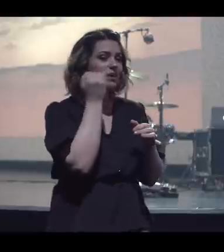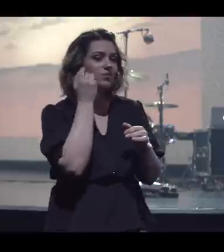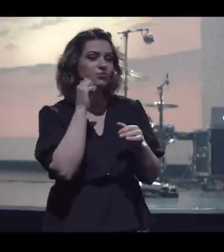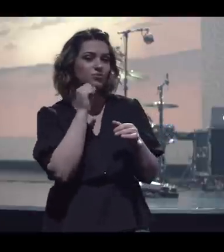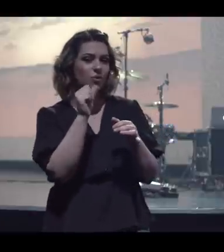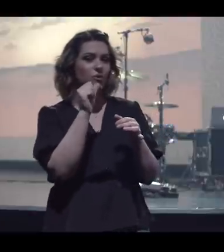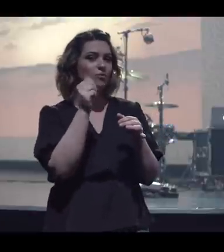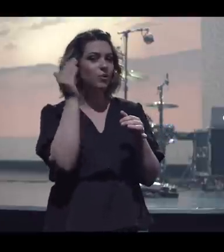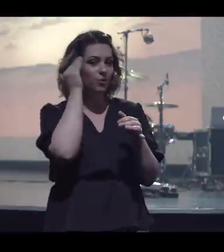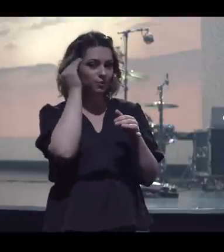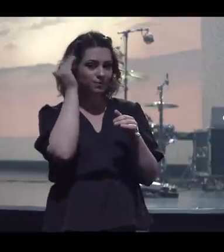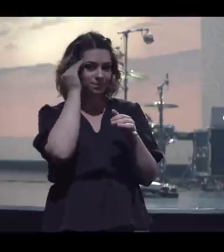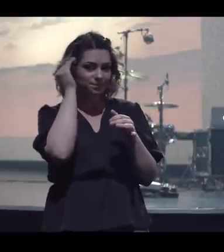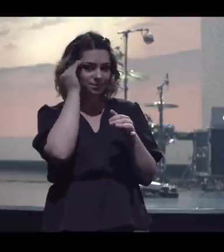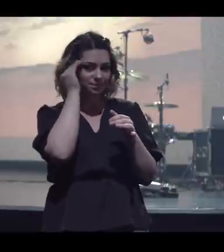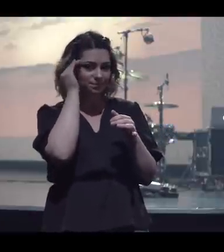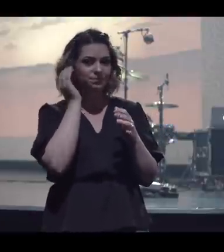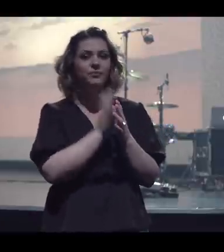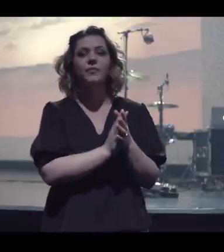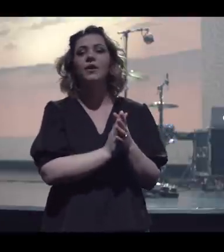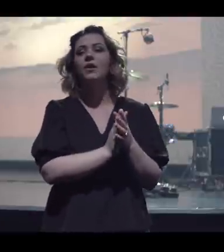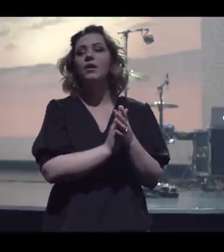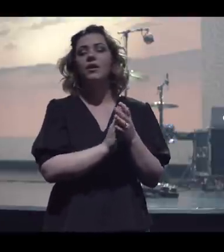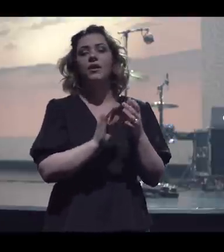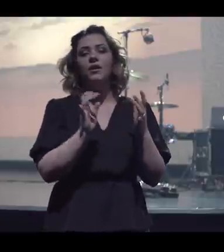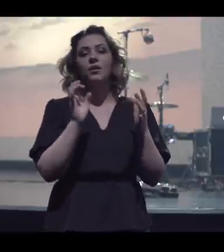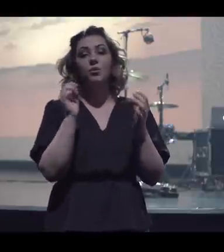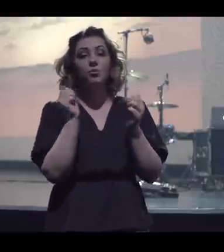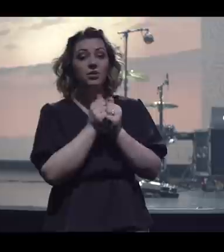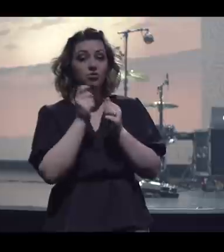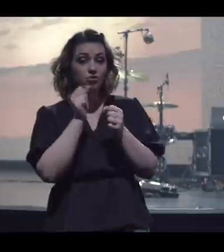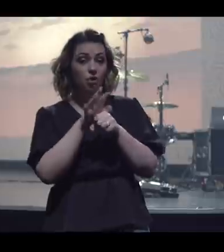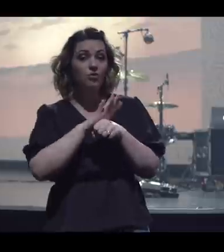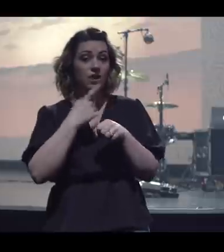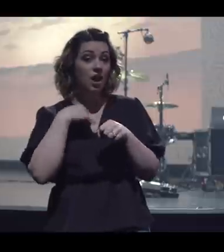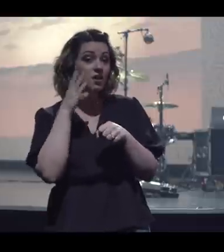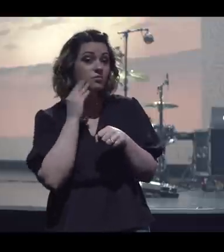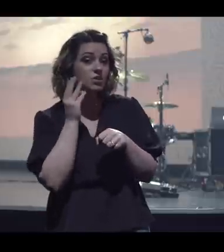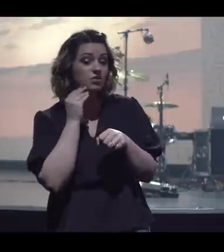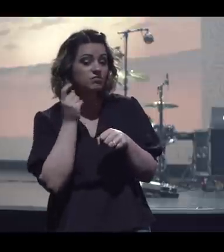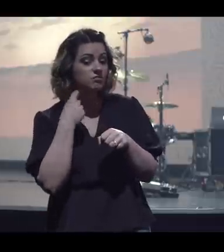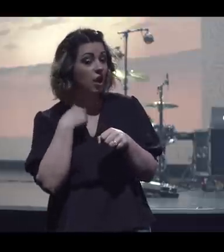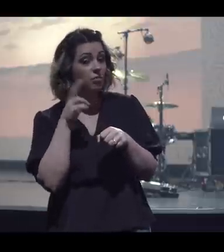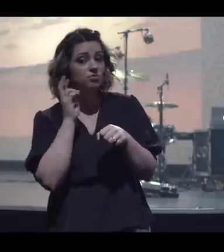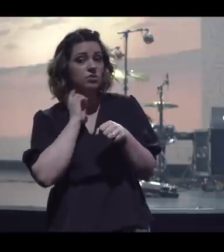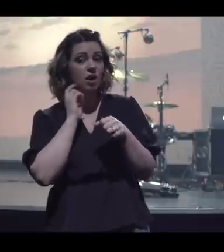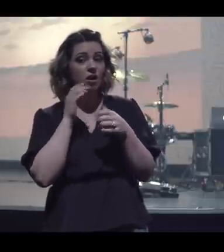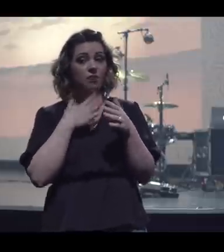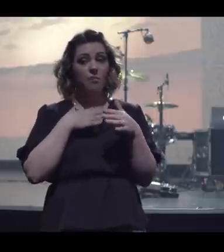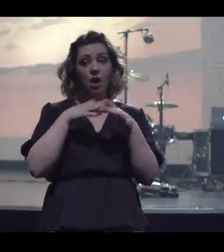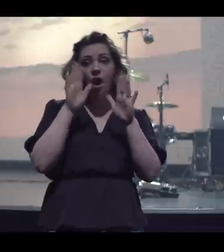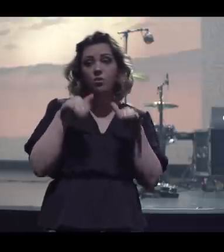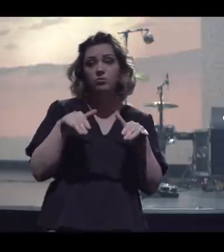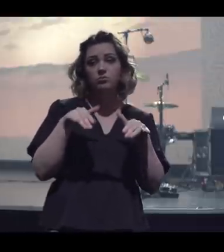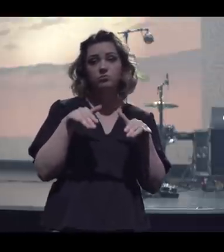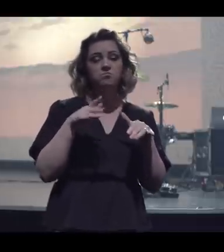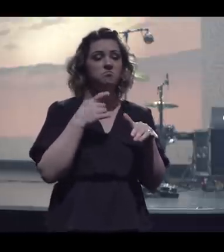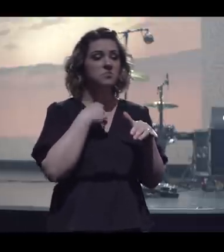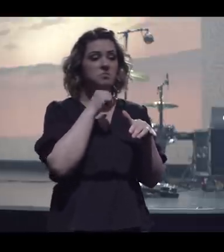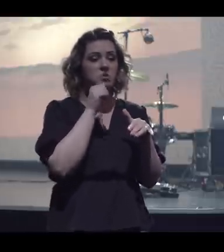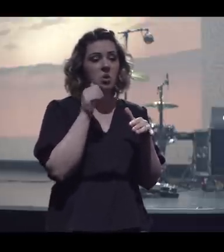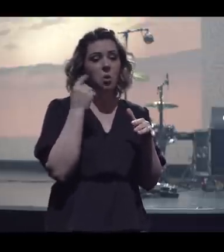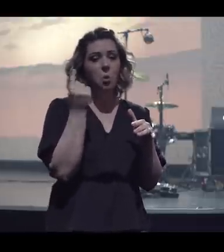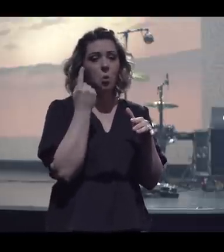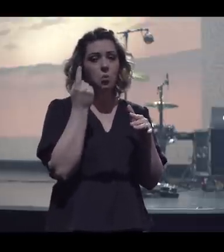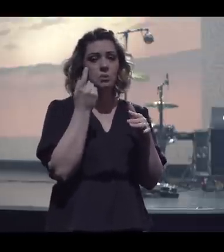COVID that got me was it humbled me. And I said, I am not only vulnerable